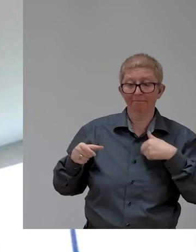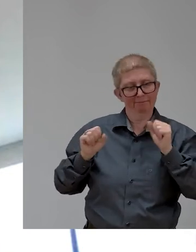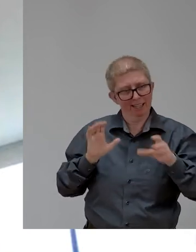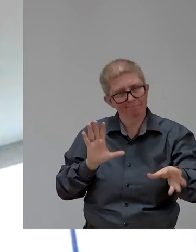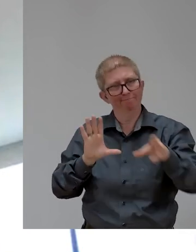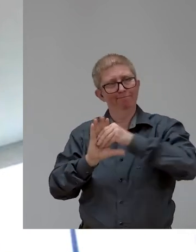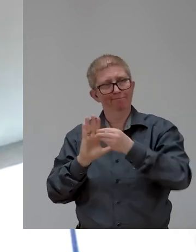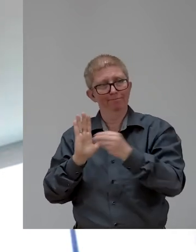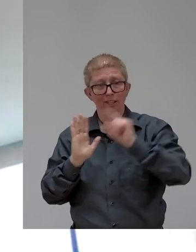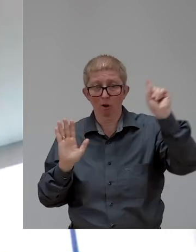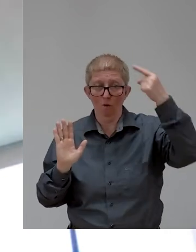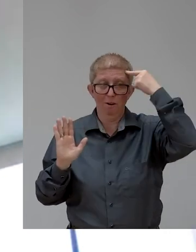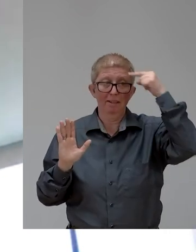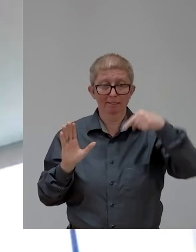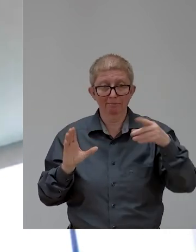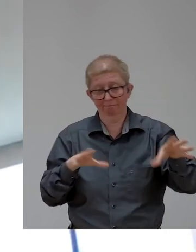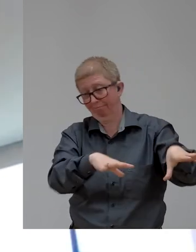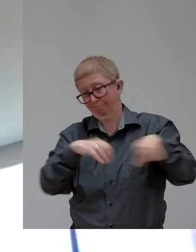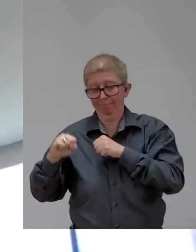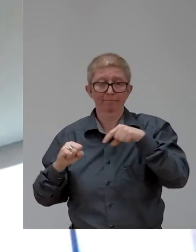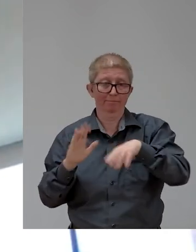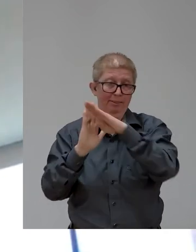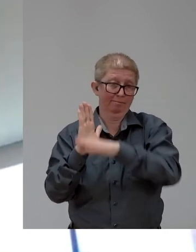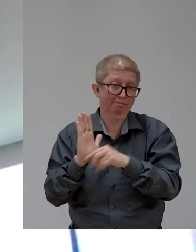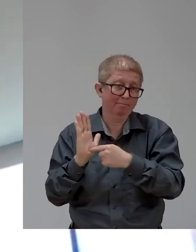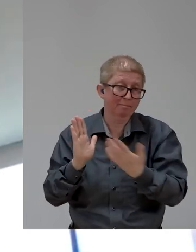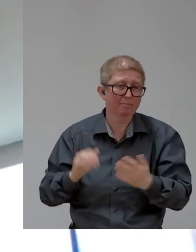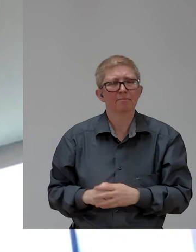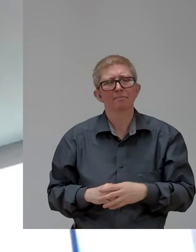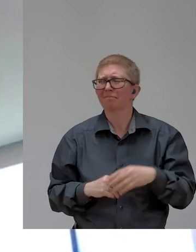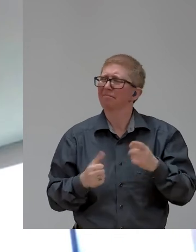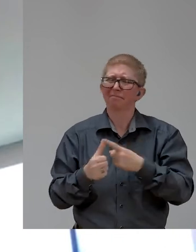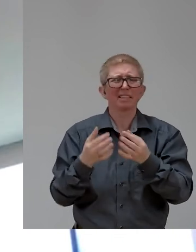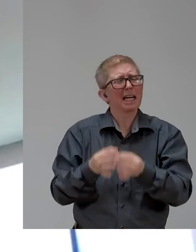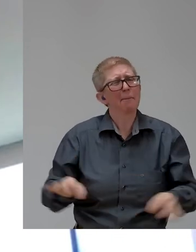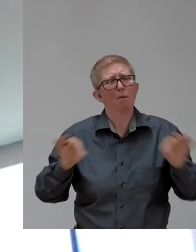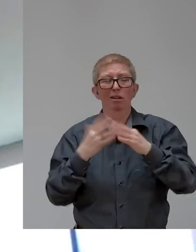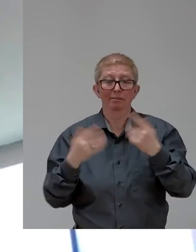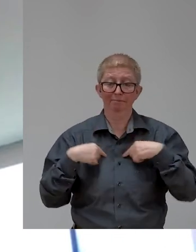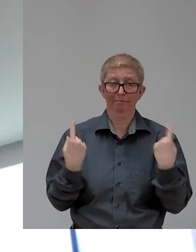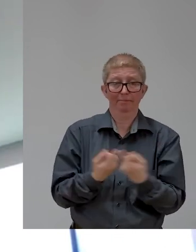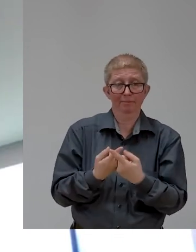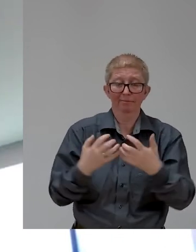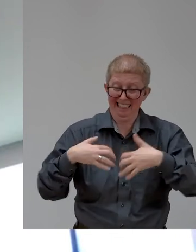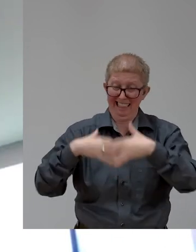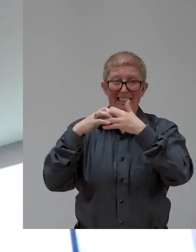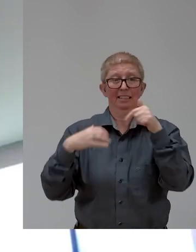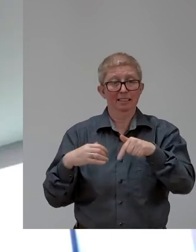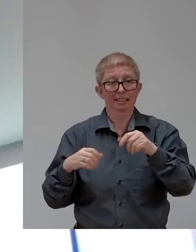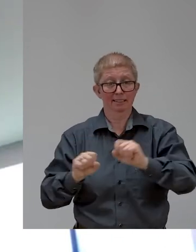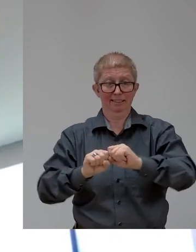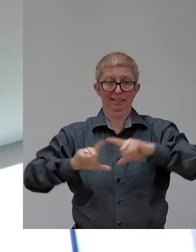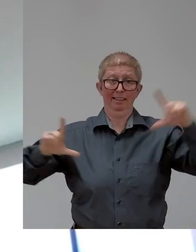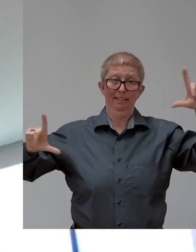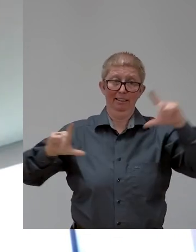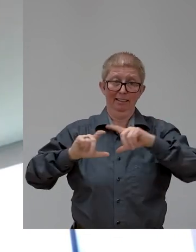Also, most importantly, a tip for funders maybe, scaling impact is not an issue of 1 year, of course,